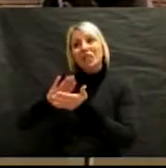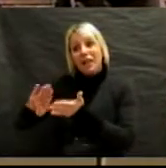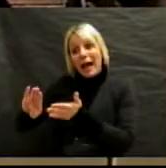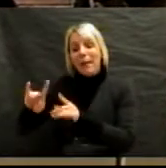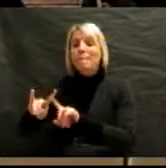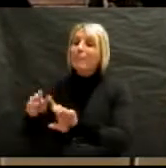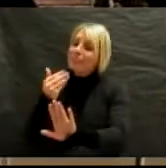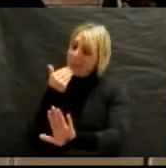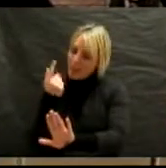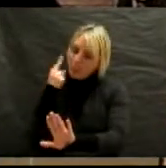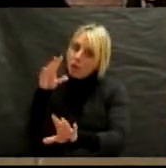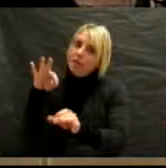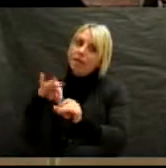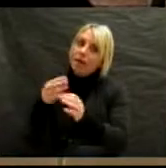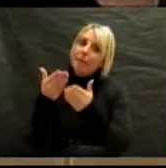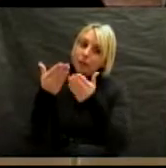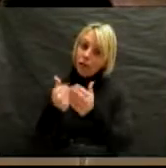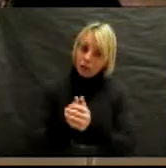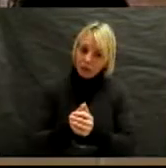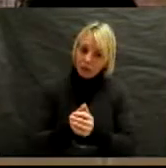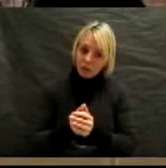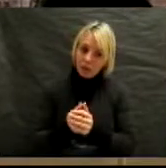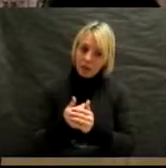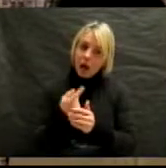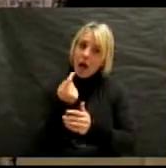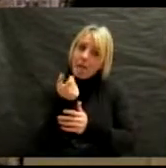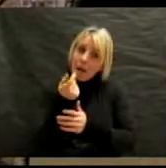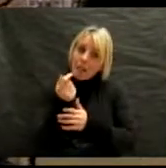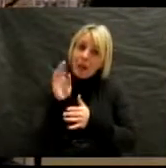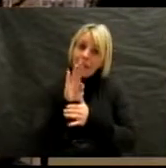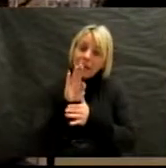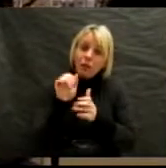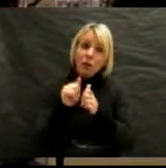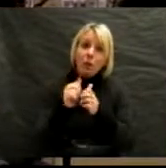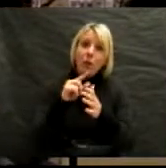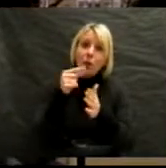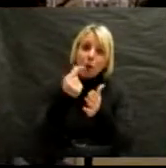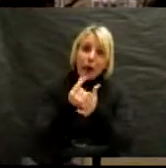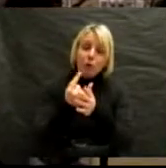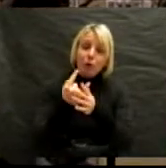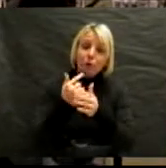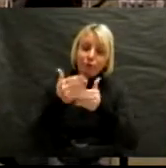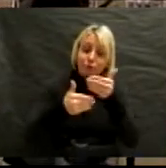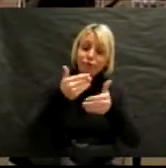I'm a little busy with graduation. Well, yeah, you do have a graduation coming up, don't you?